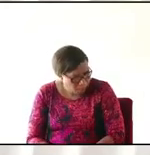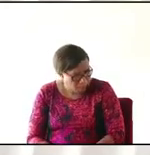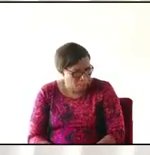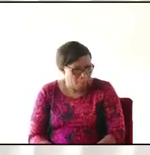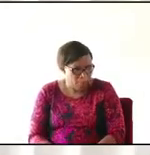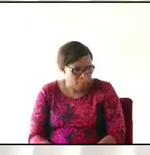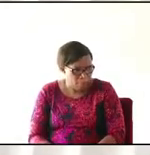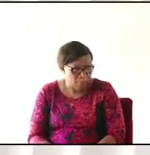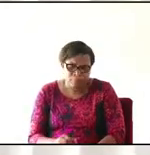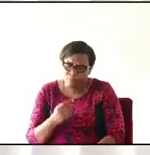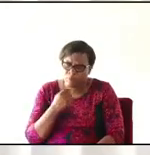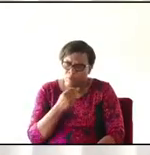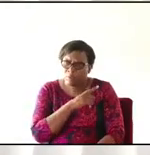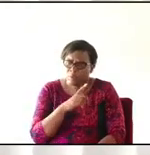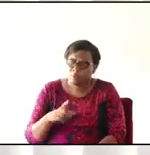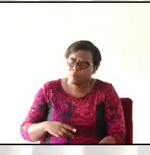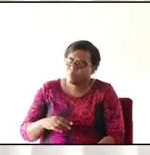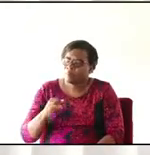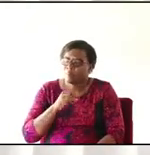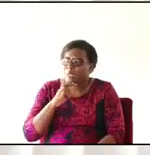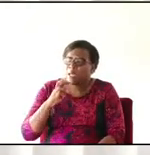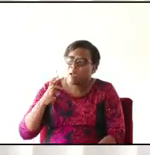Say, Lord, I am willing